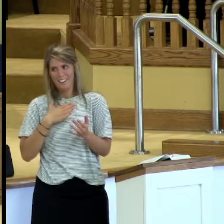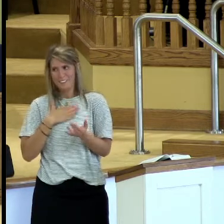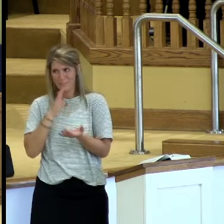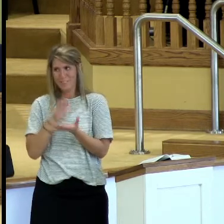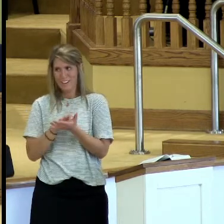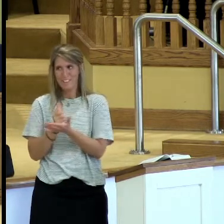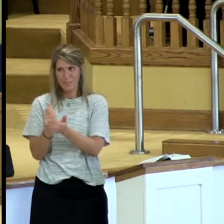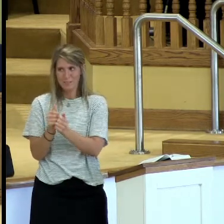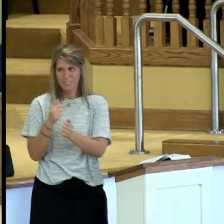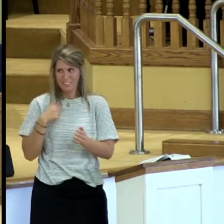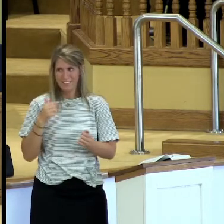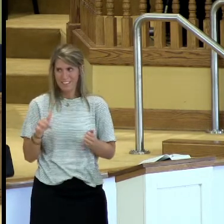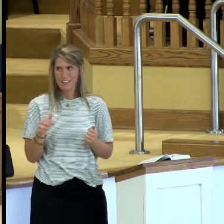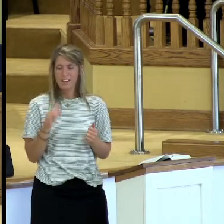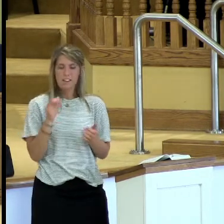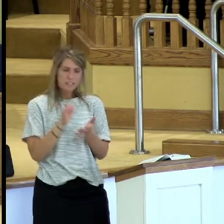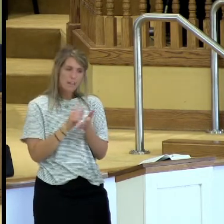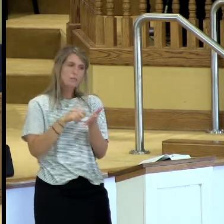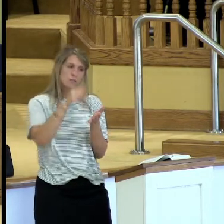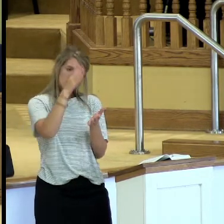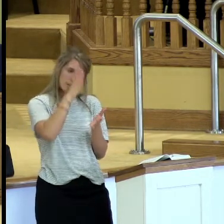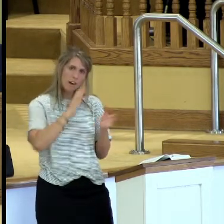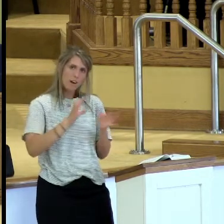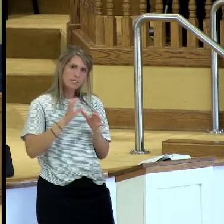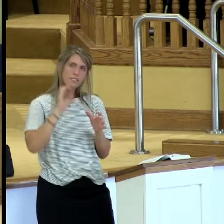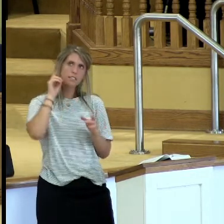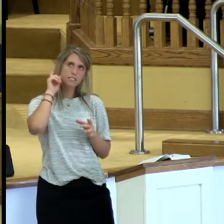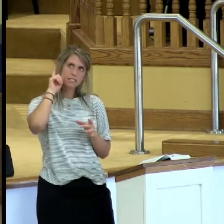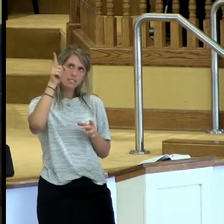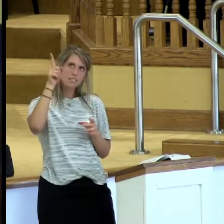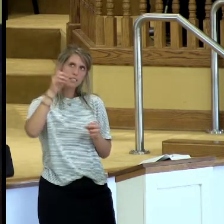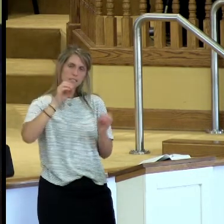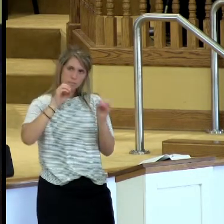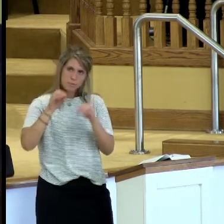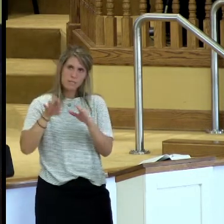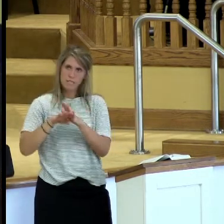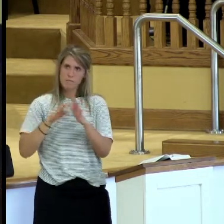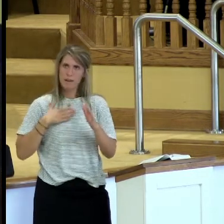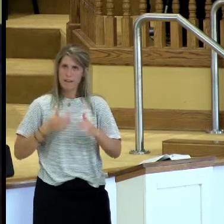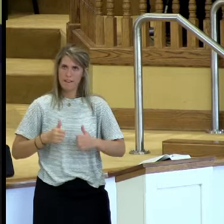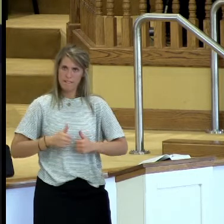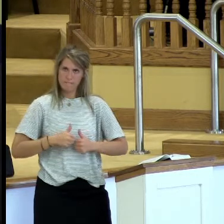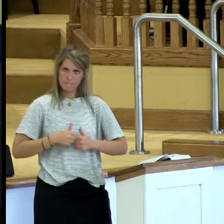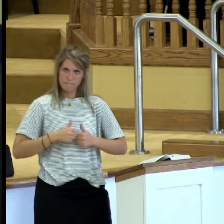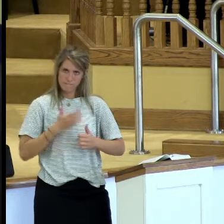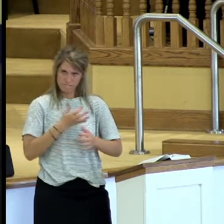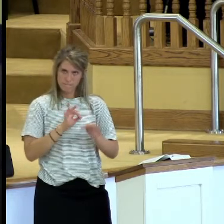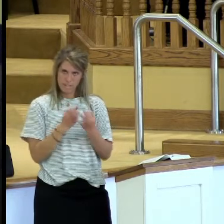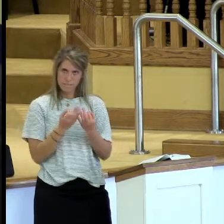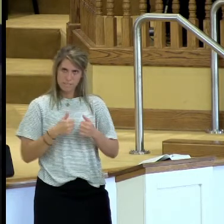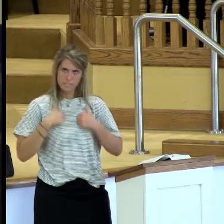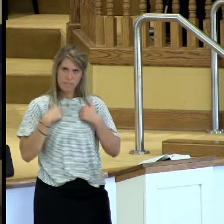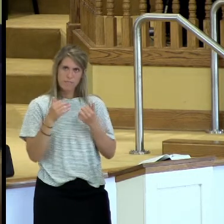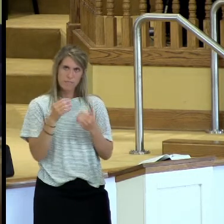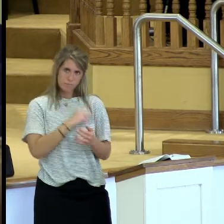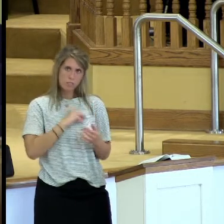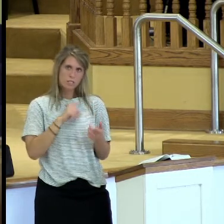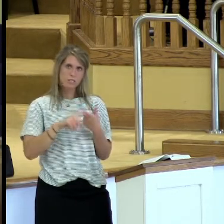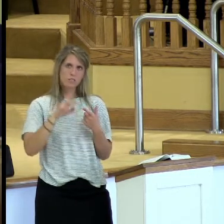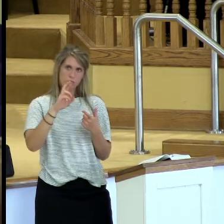That's what our God does. But he has now placed in my family's life We are missionaries to Raton, New